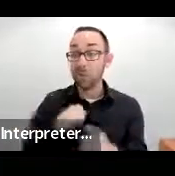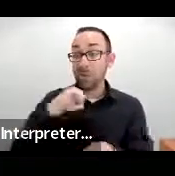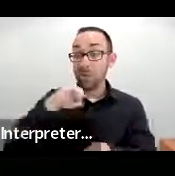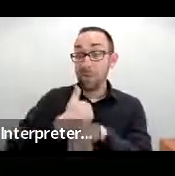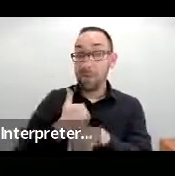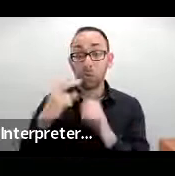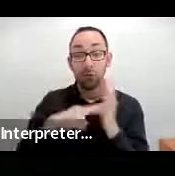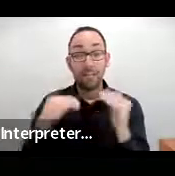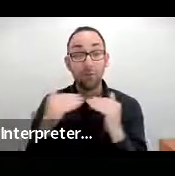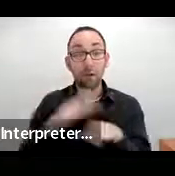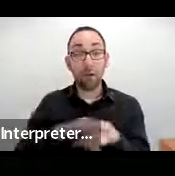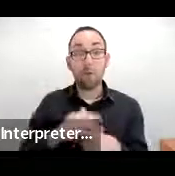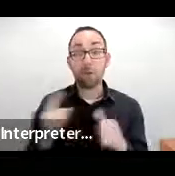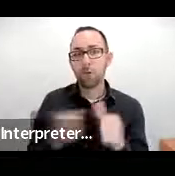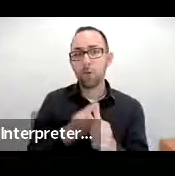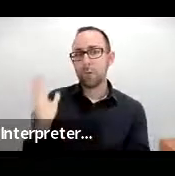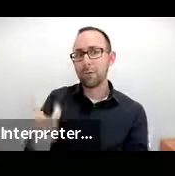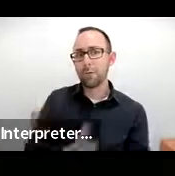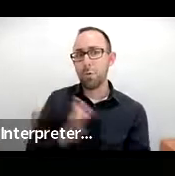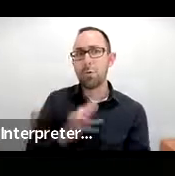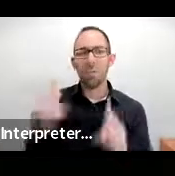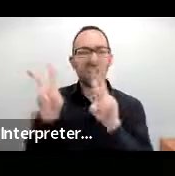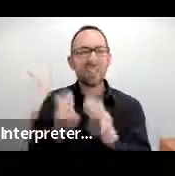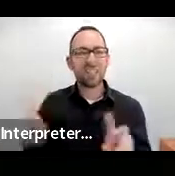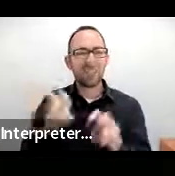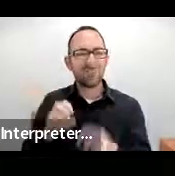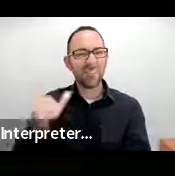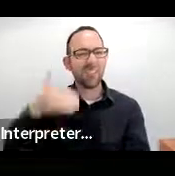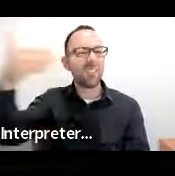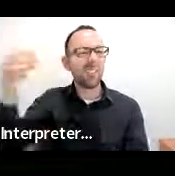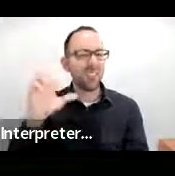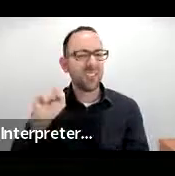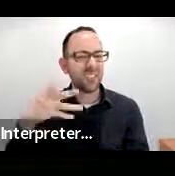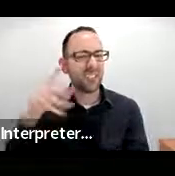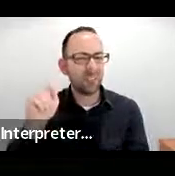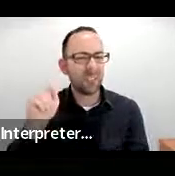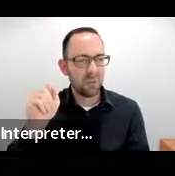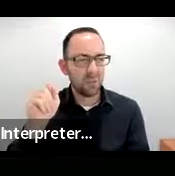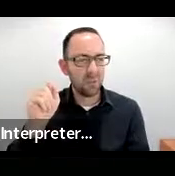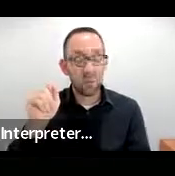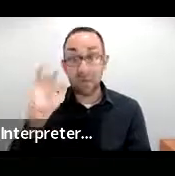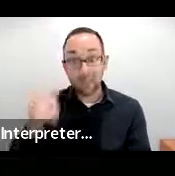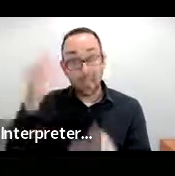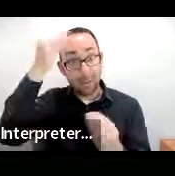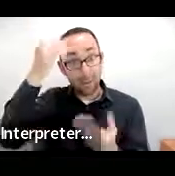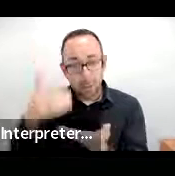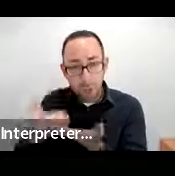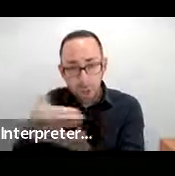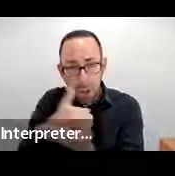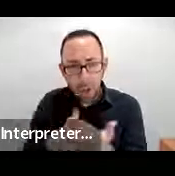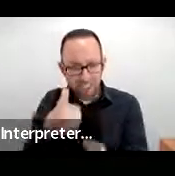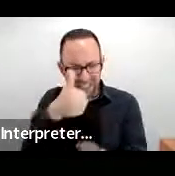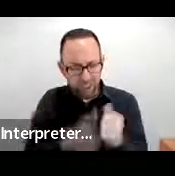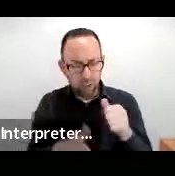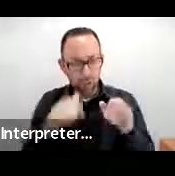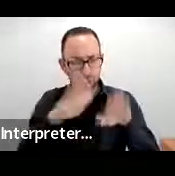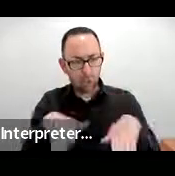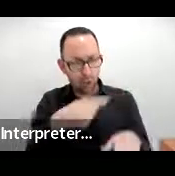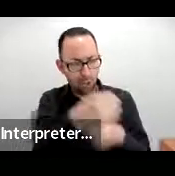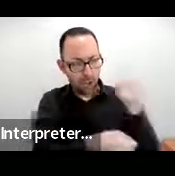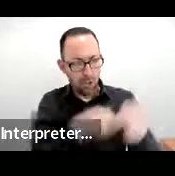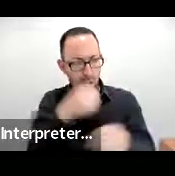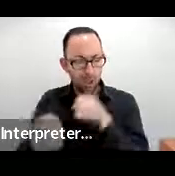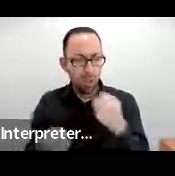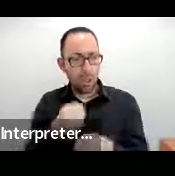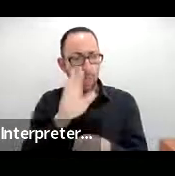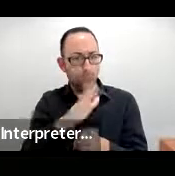levels on our first formal assessment, which happens in September. From that information, we will place each child in a reading group that meets